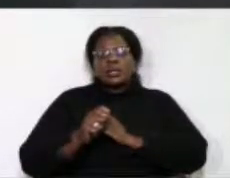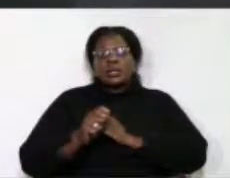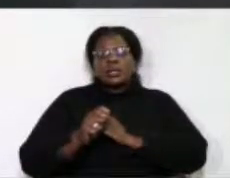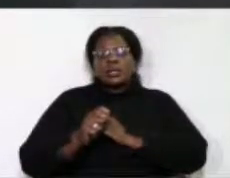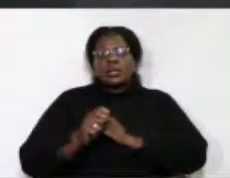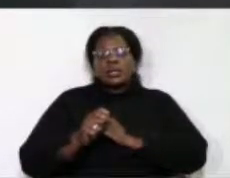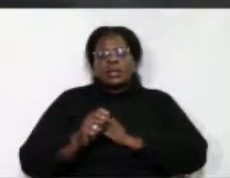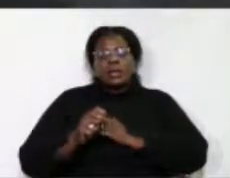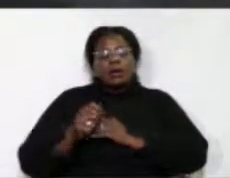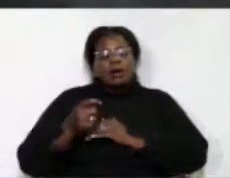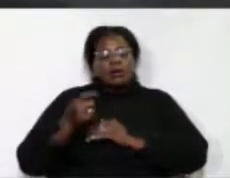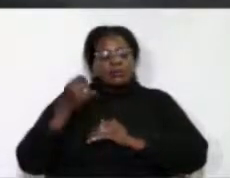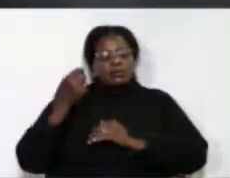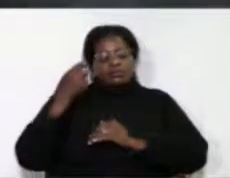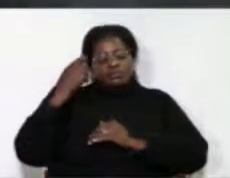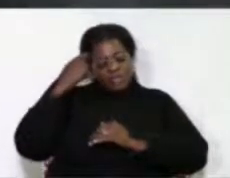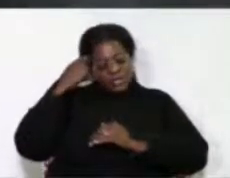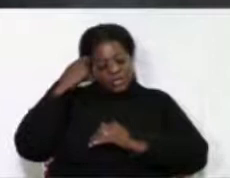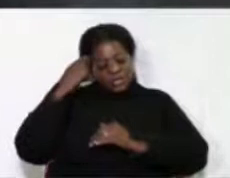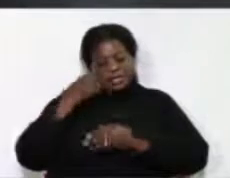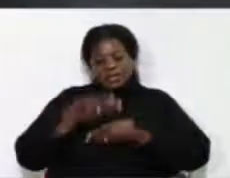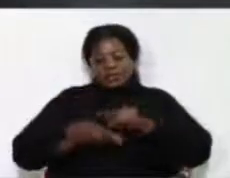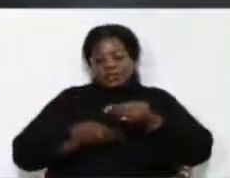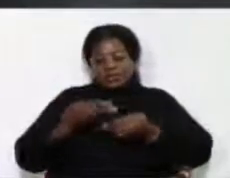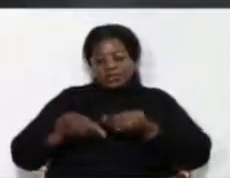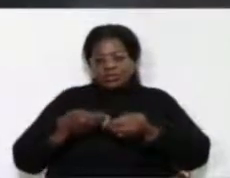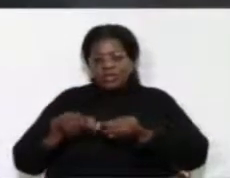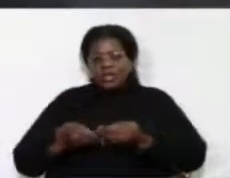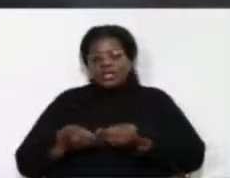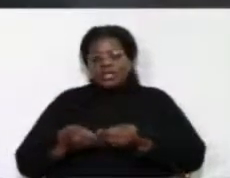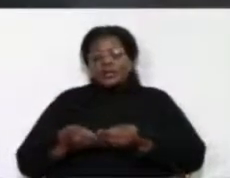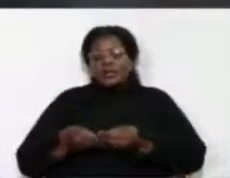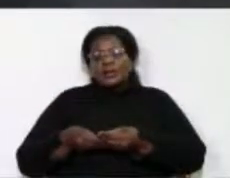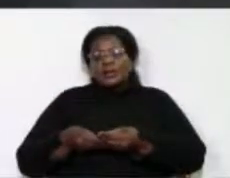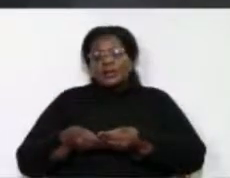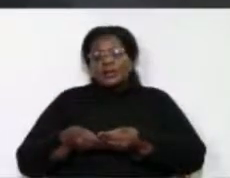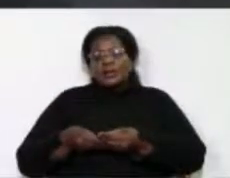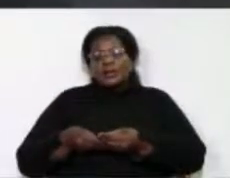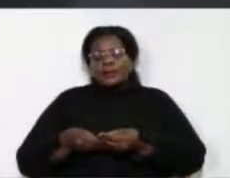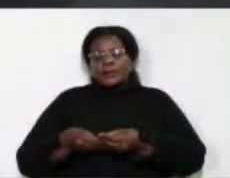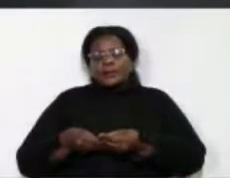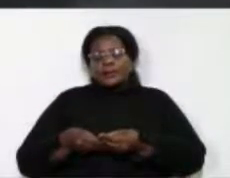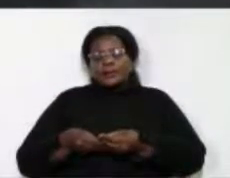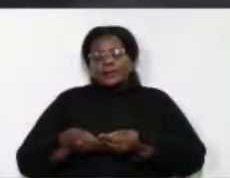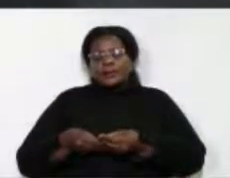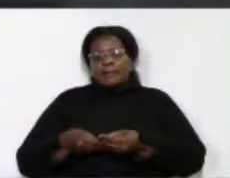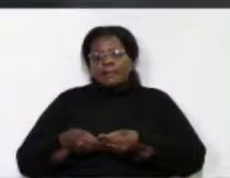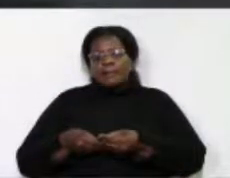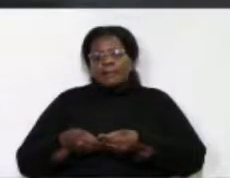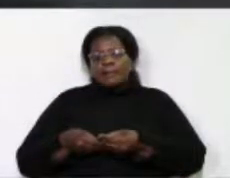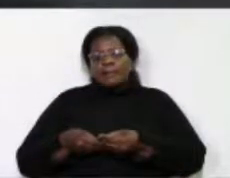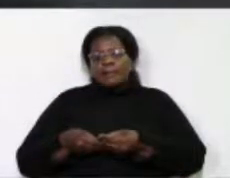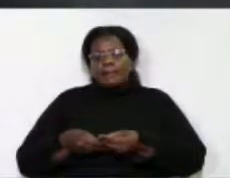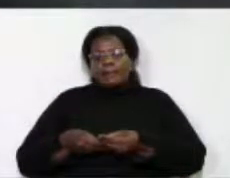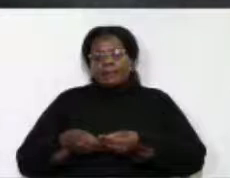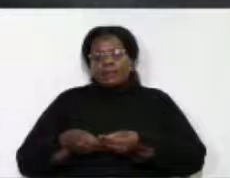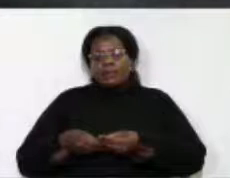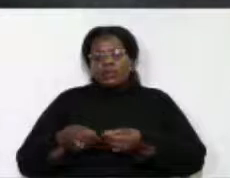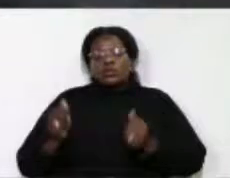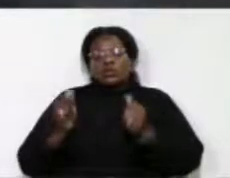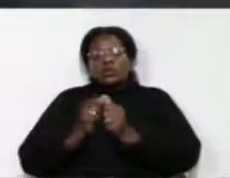Industrialization, Trade. Yeah, it's Ministry of Trade and Industrialization. I beg your pardon. With other